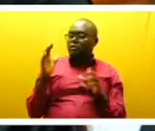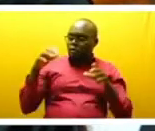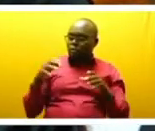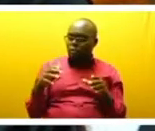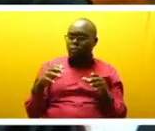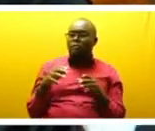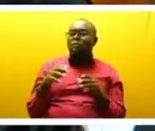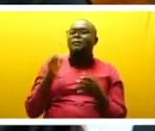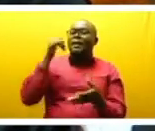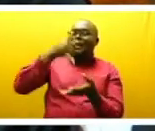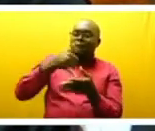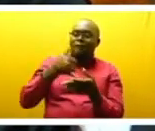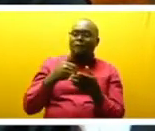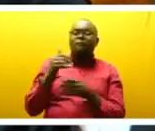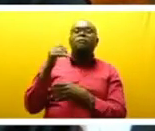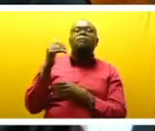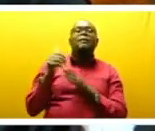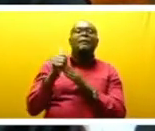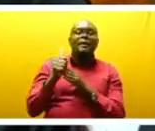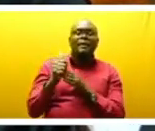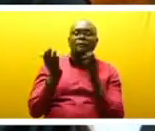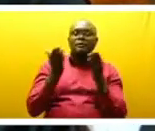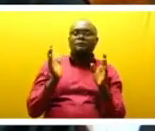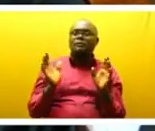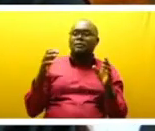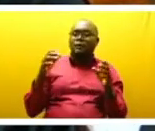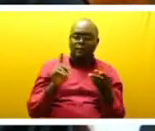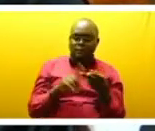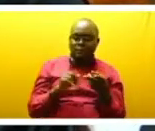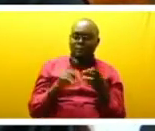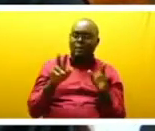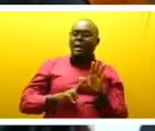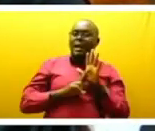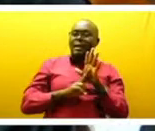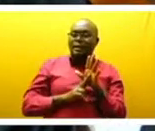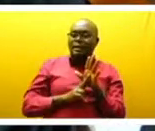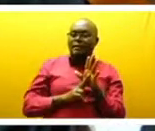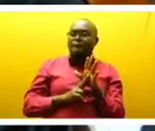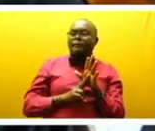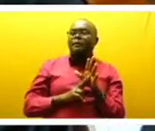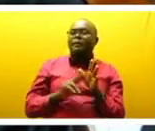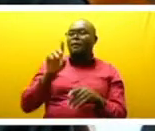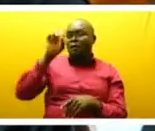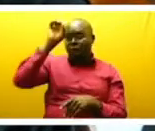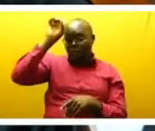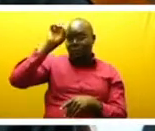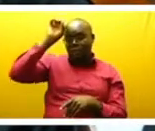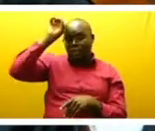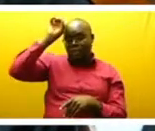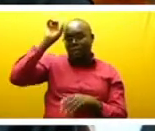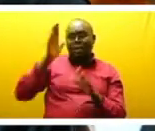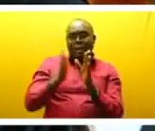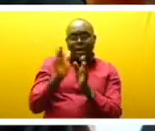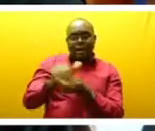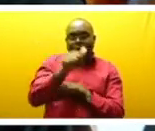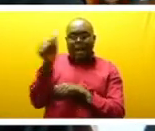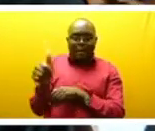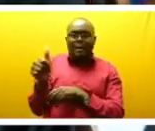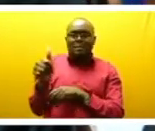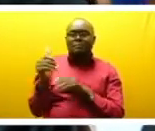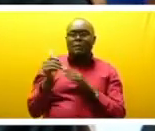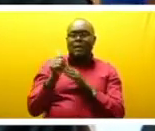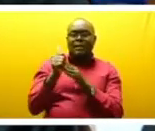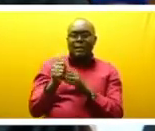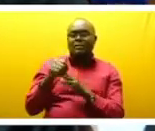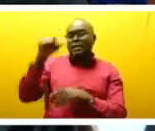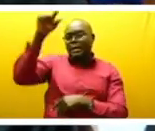civil service, the representative of Attorney General, and other heads in the government.